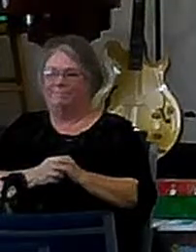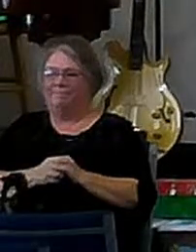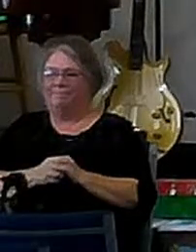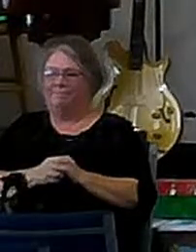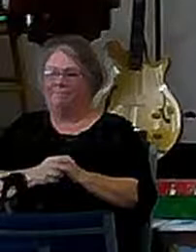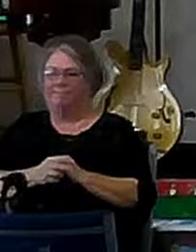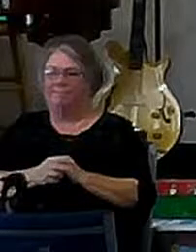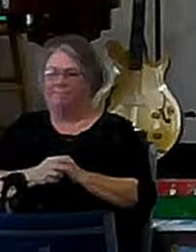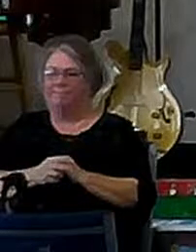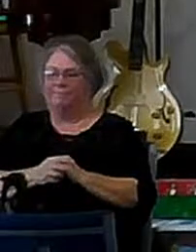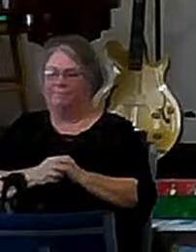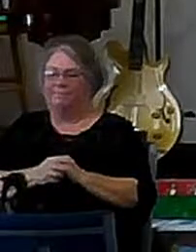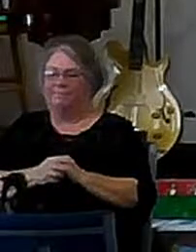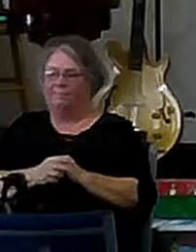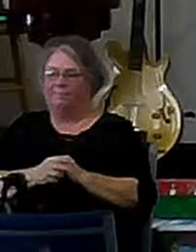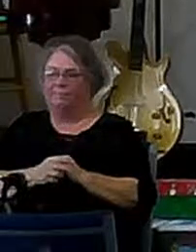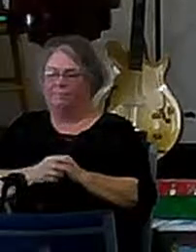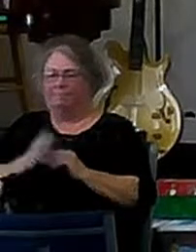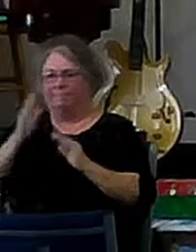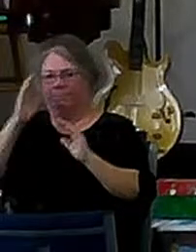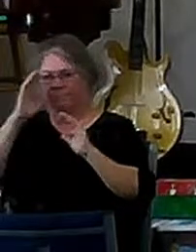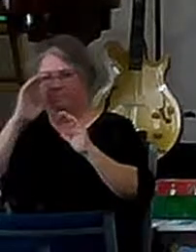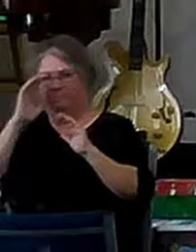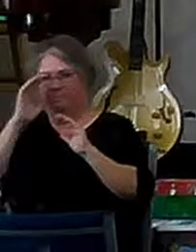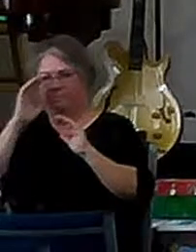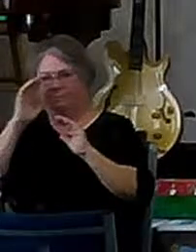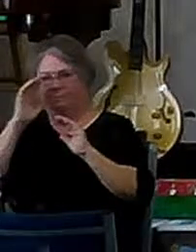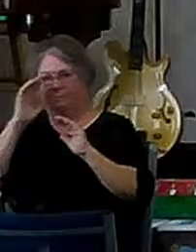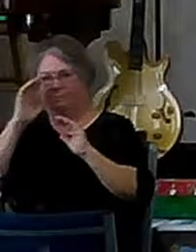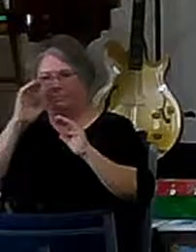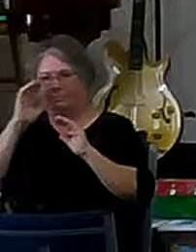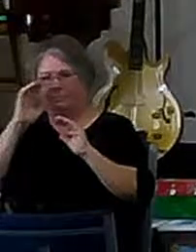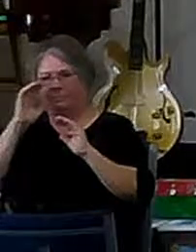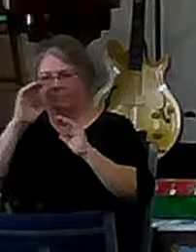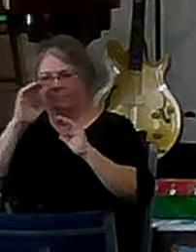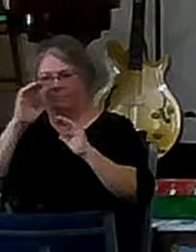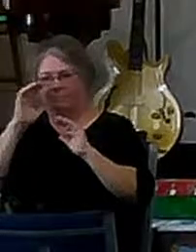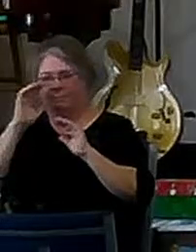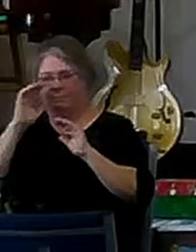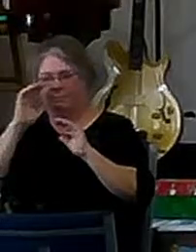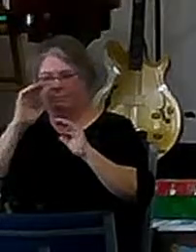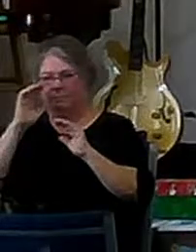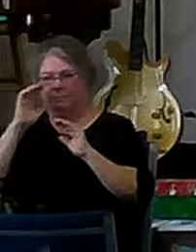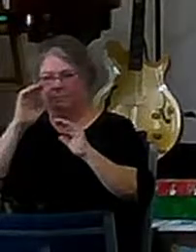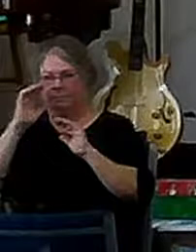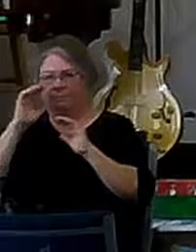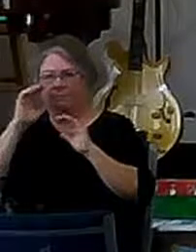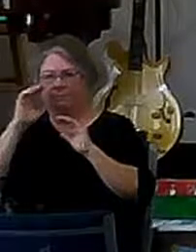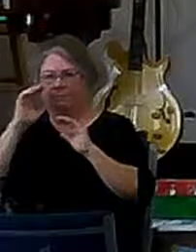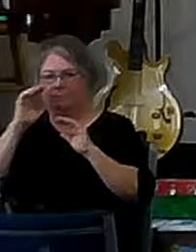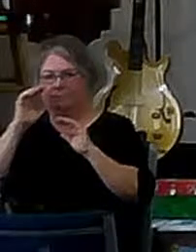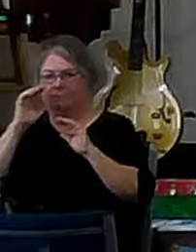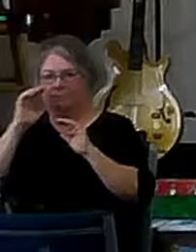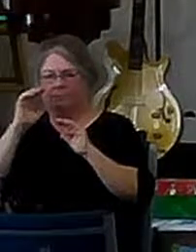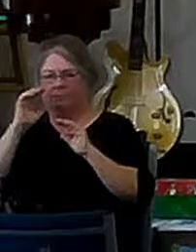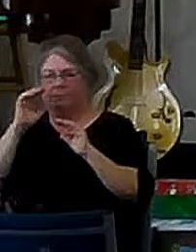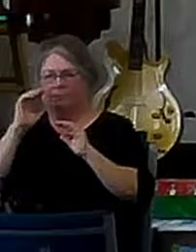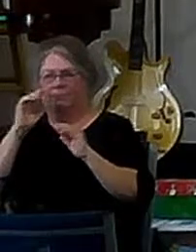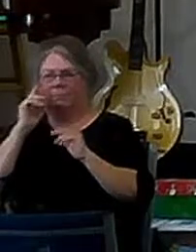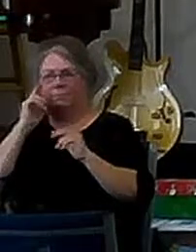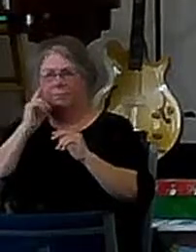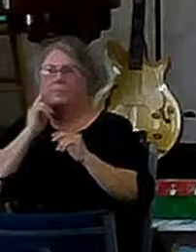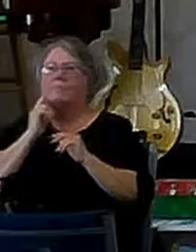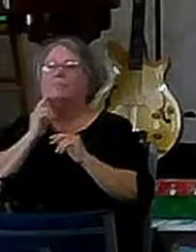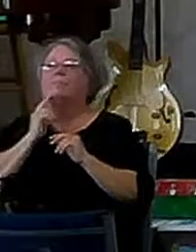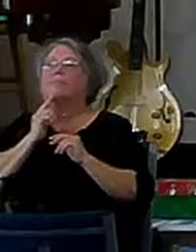Luther makes this statement. He says, it seems incredible that a man would desire to be damned in order that the damned might be